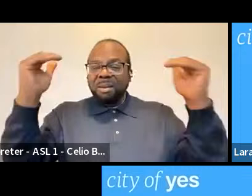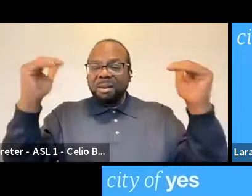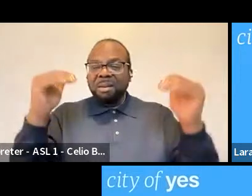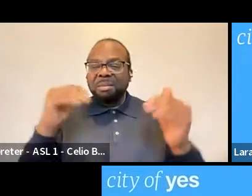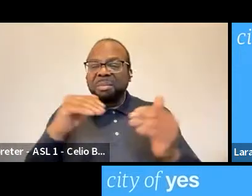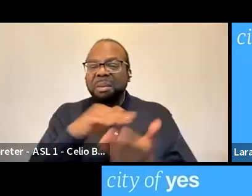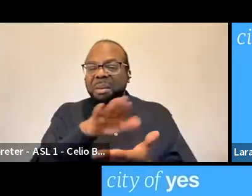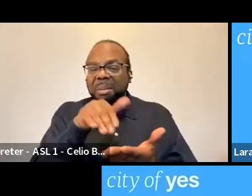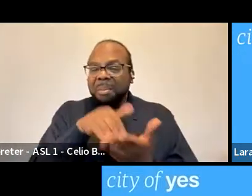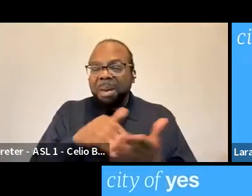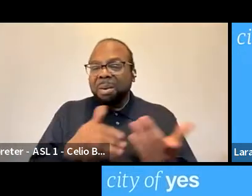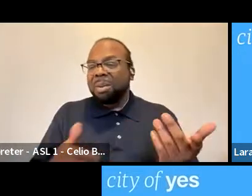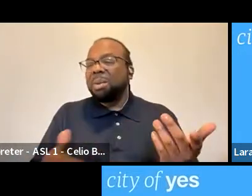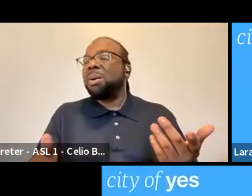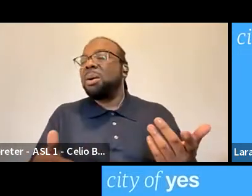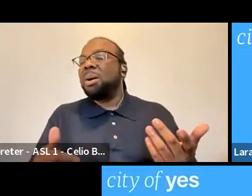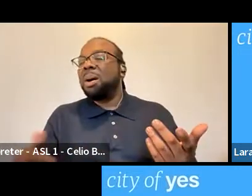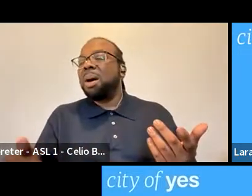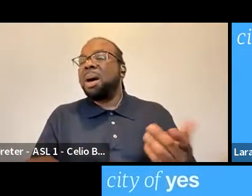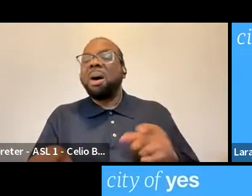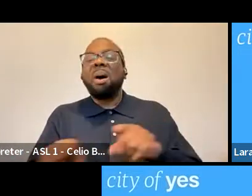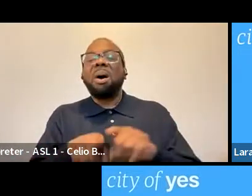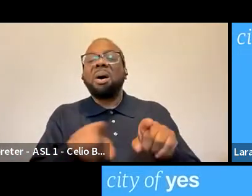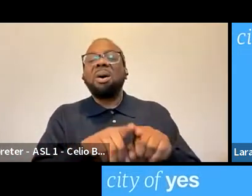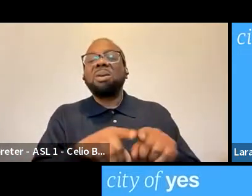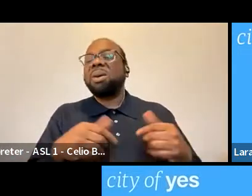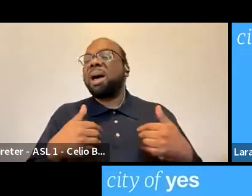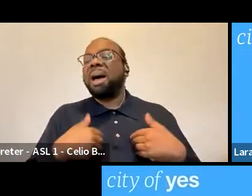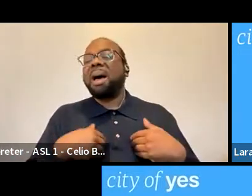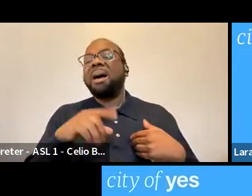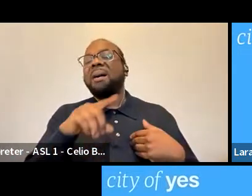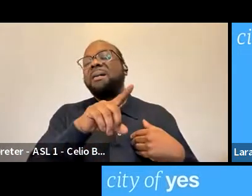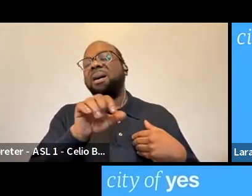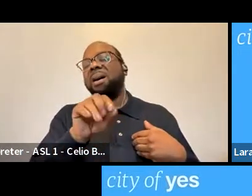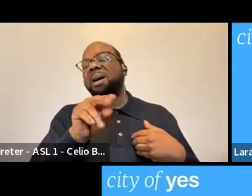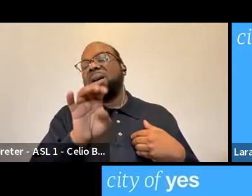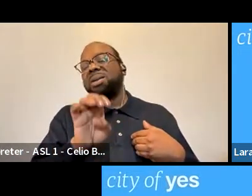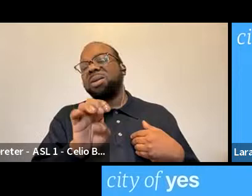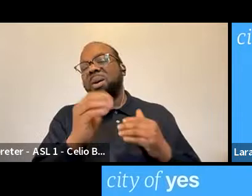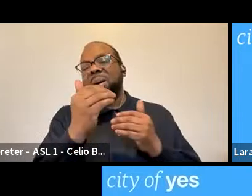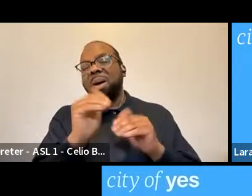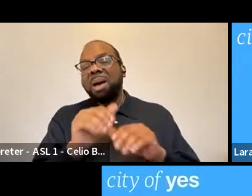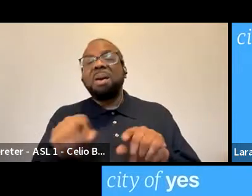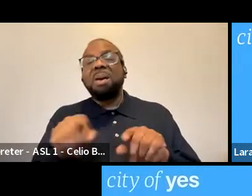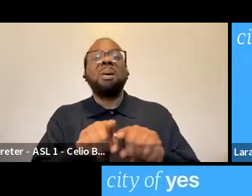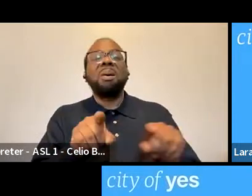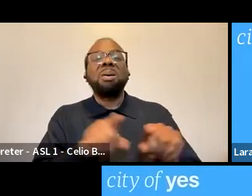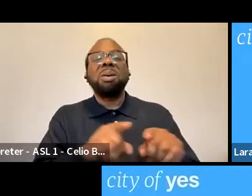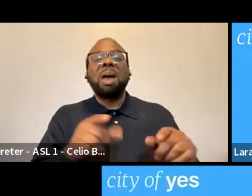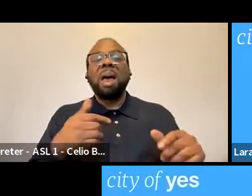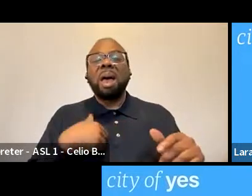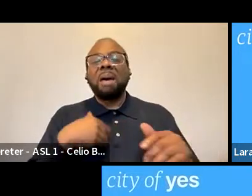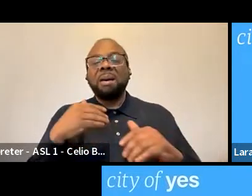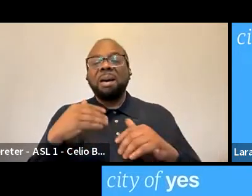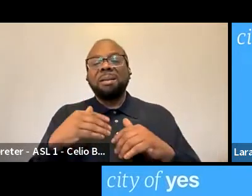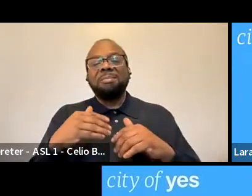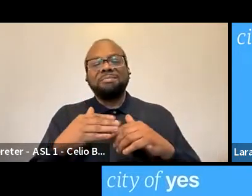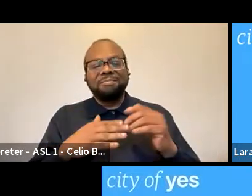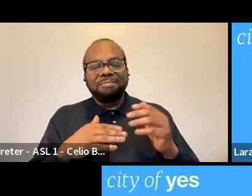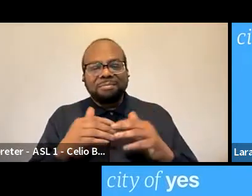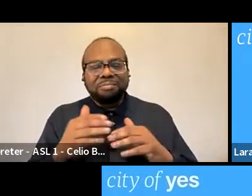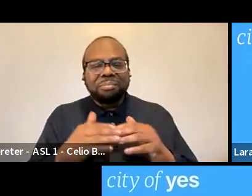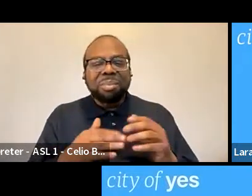between. It incorporates zone capacity, for instance, and the building topologies that are